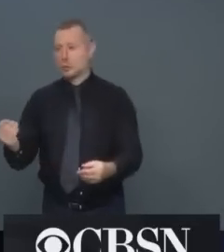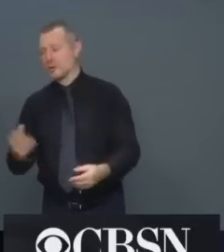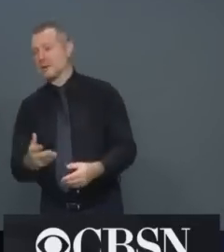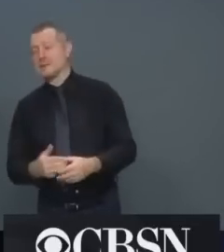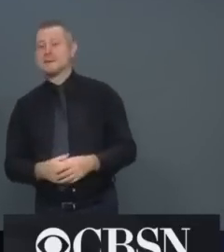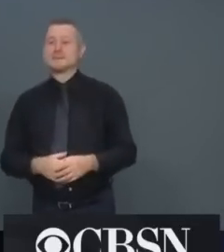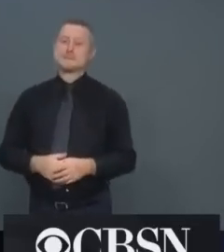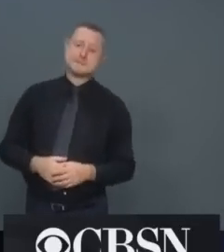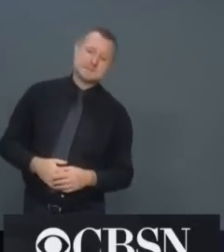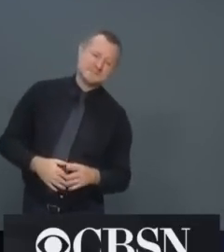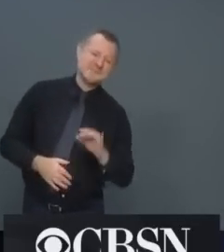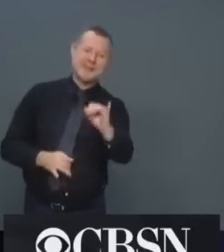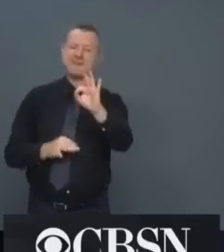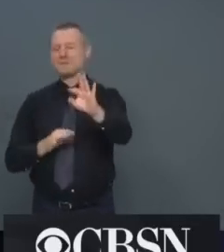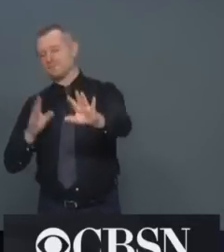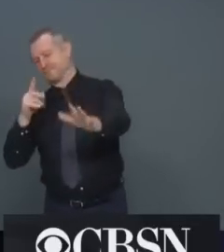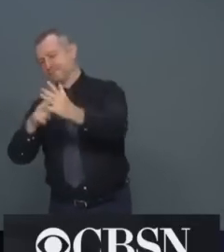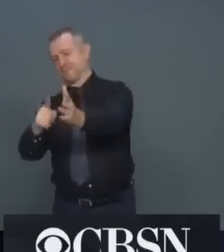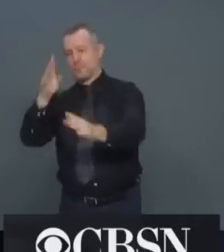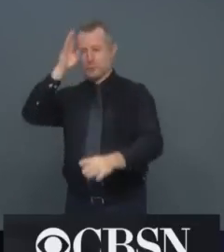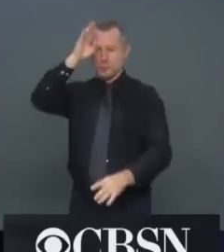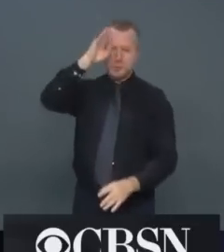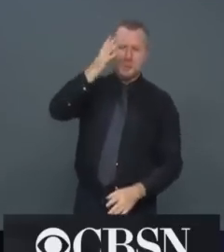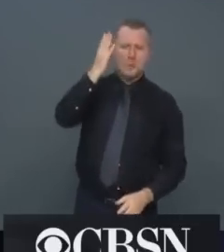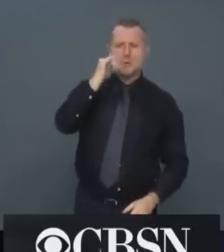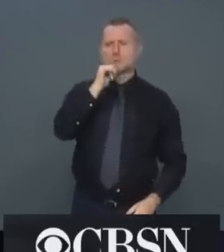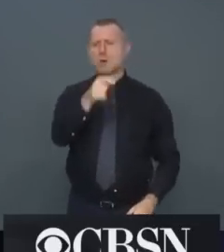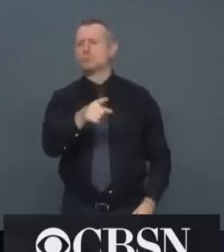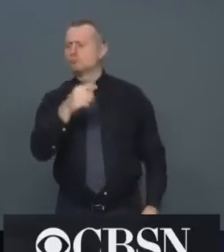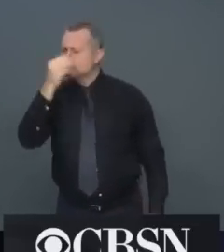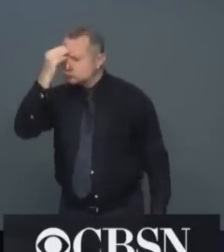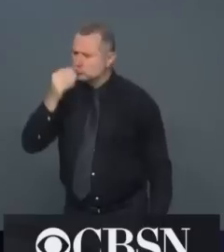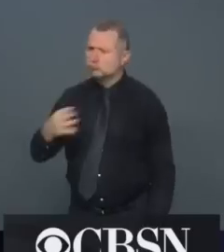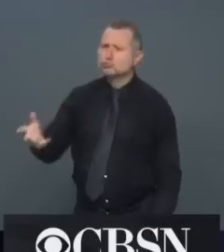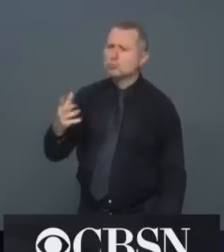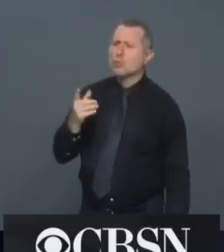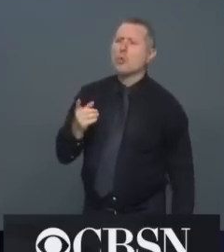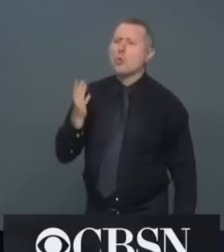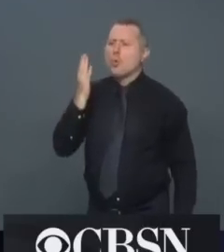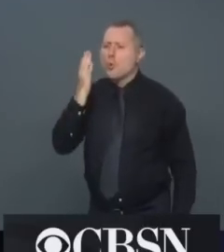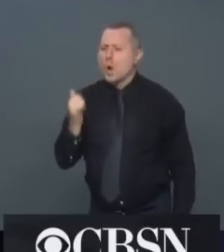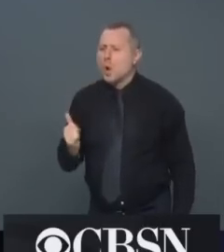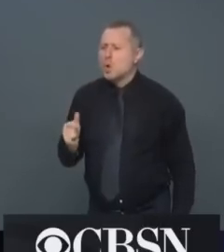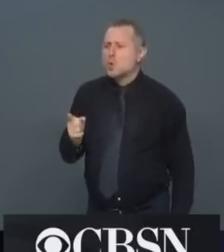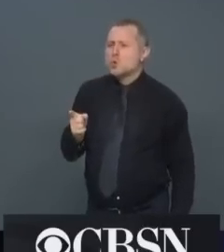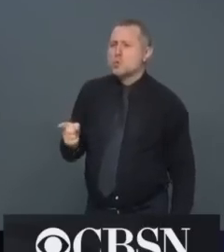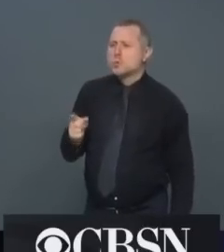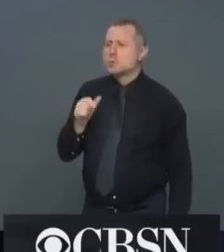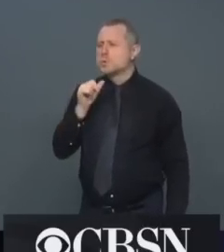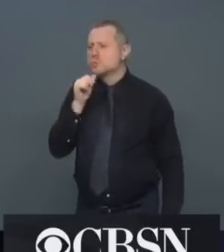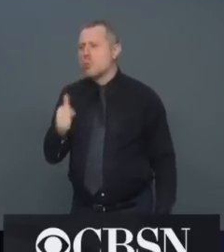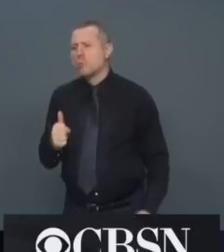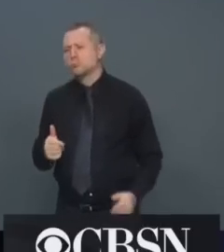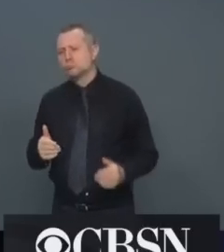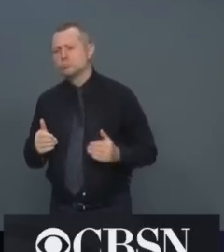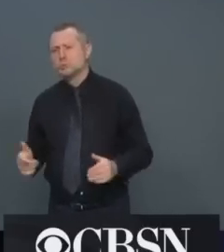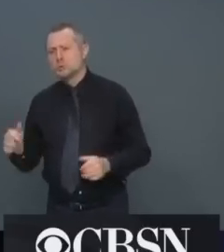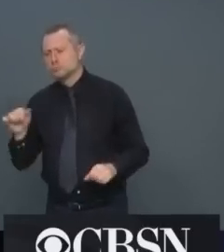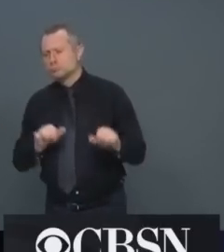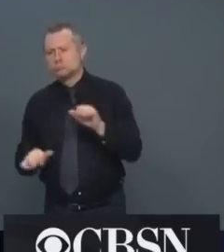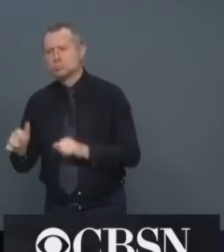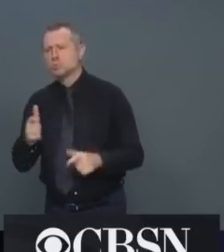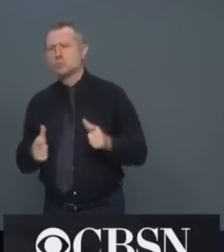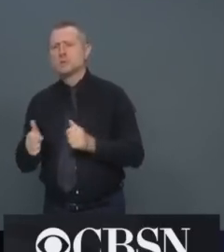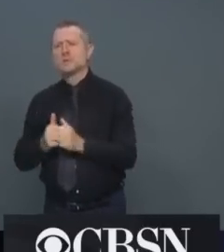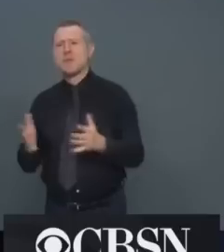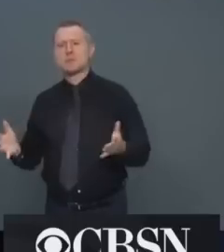people, then why did you say to them, then why haven't you done it? That's the question. Yeah, well,